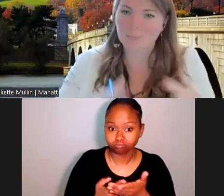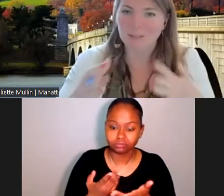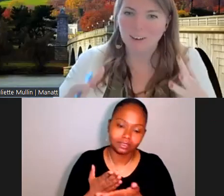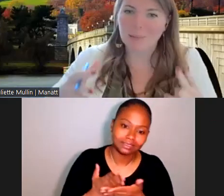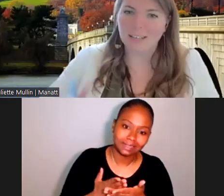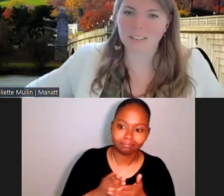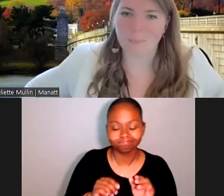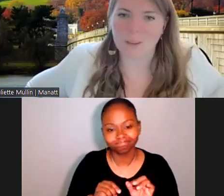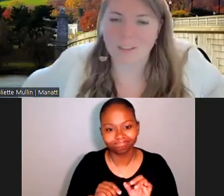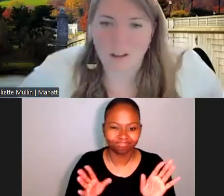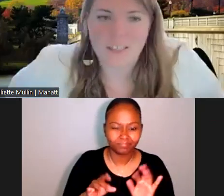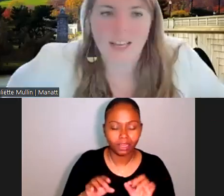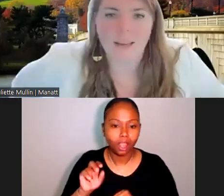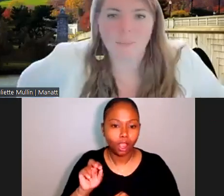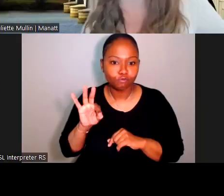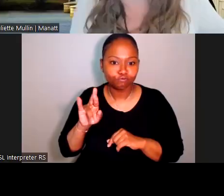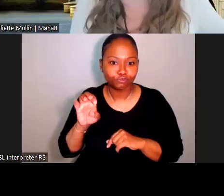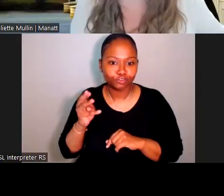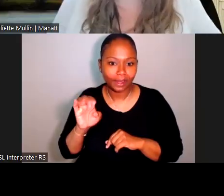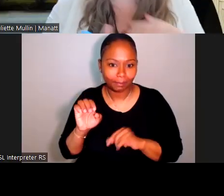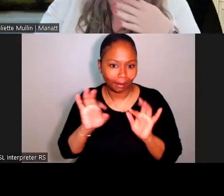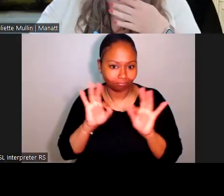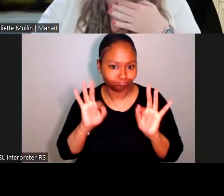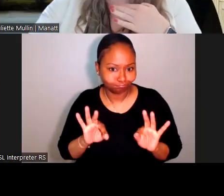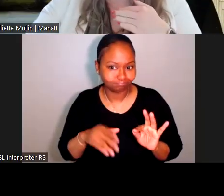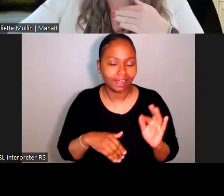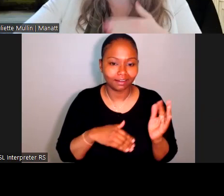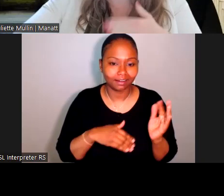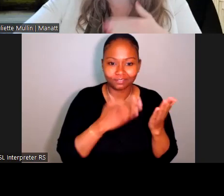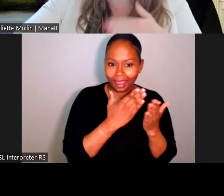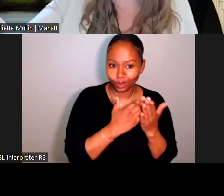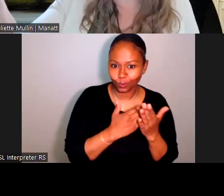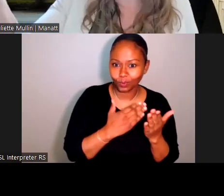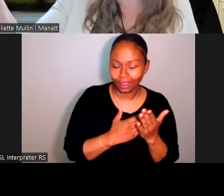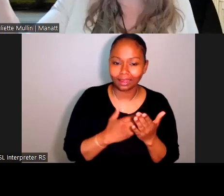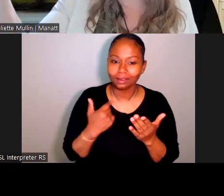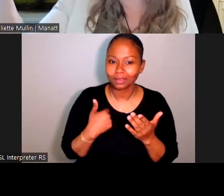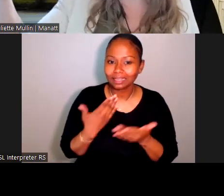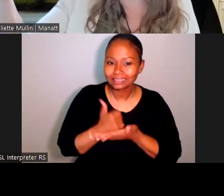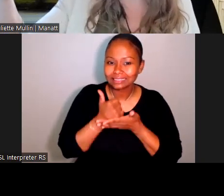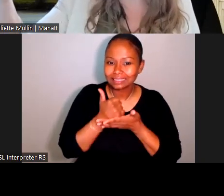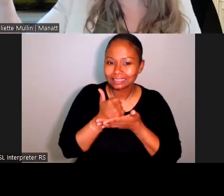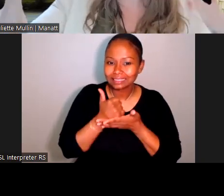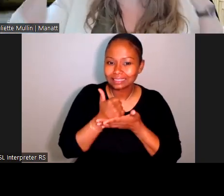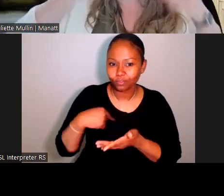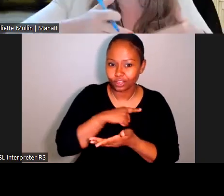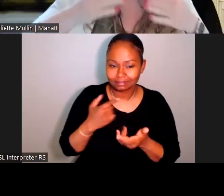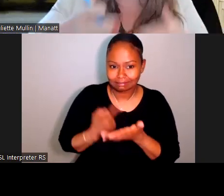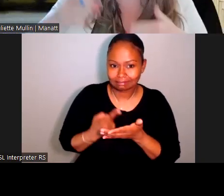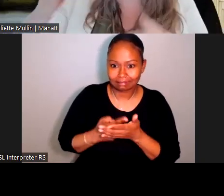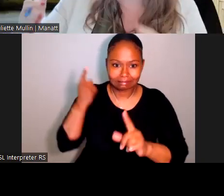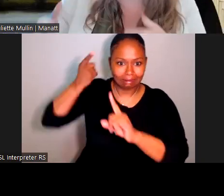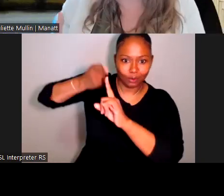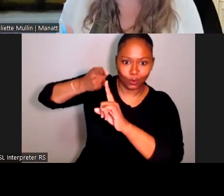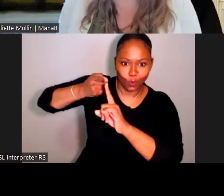doing quite a bit of framing at the top of this call today, but it's helpful to get a kind of sense of the overall arc of what we're going to talk about so that we can then